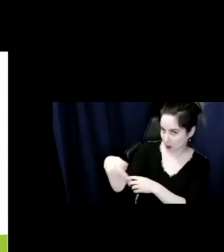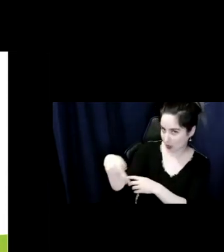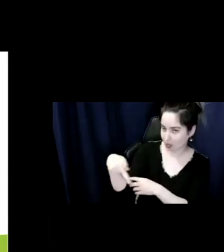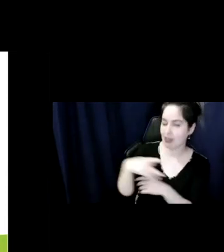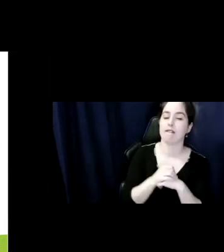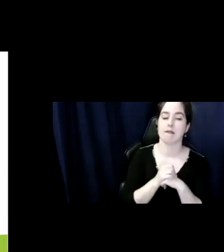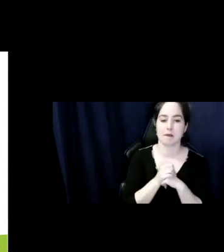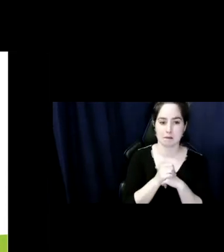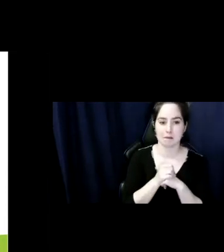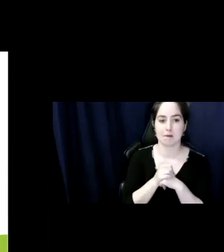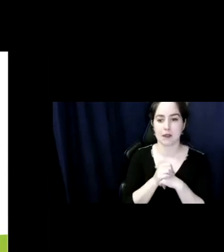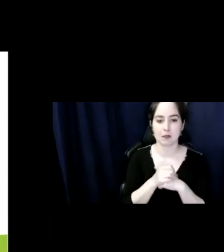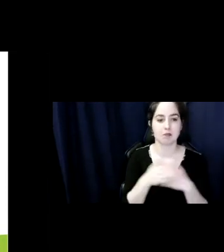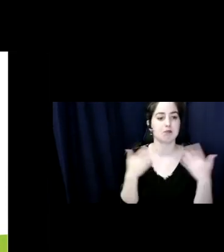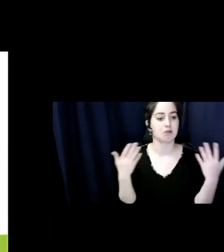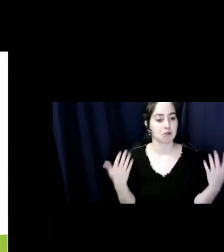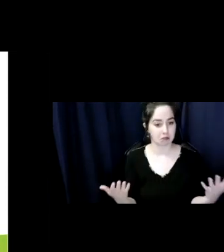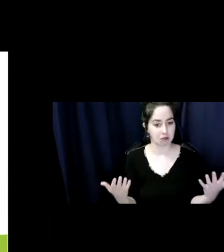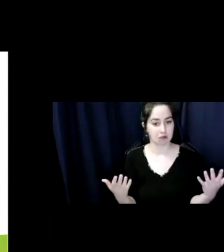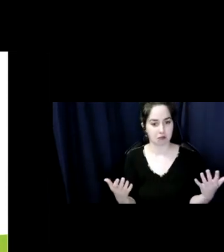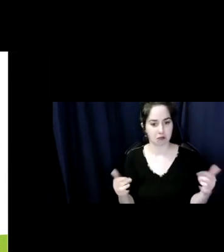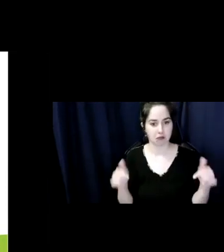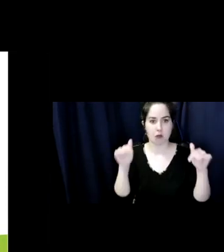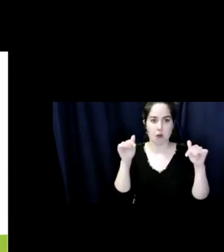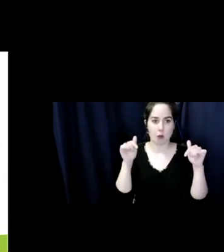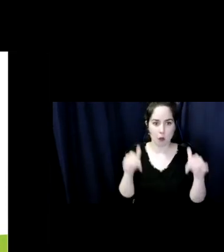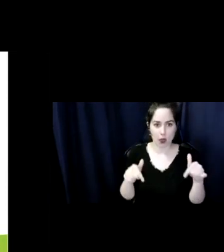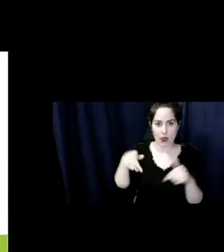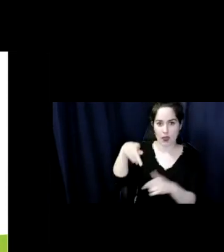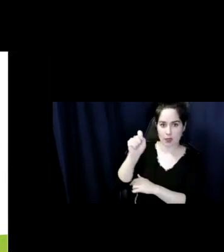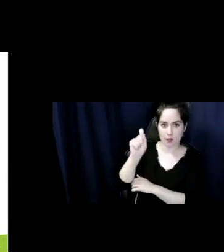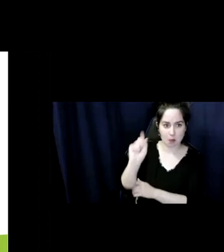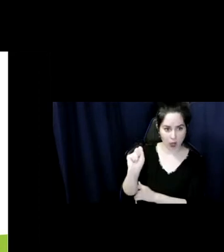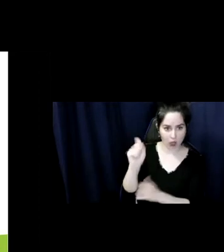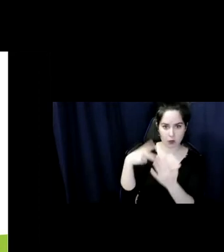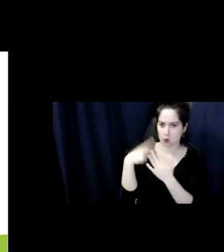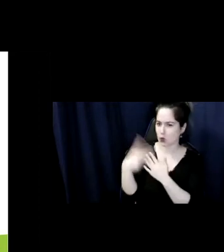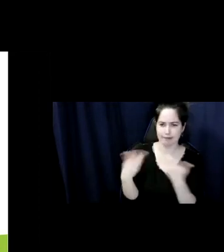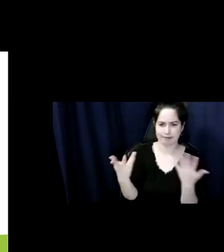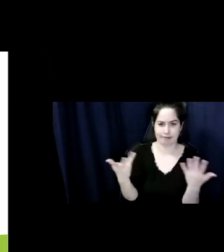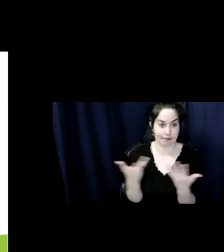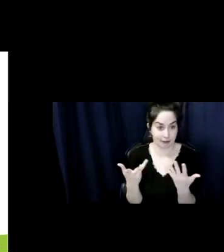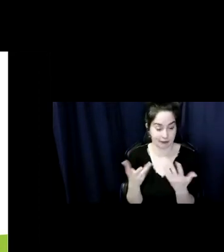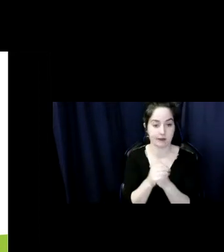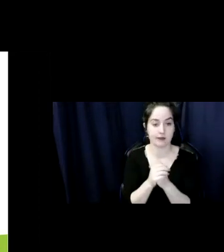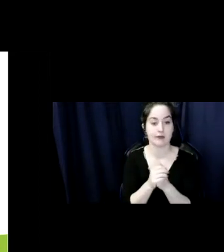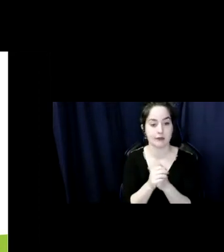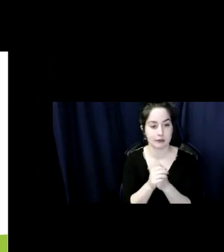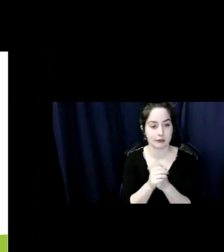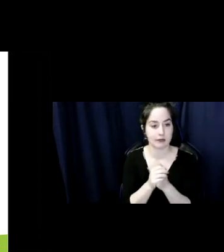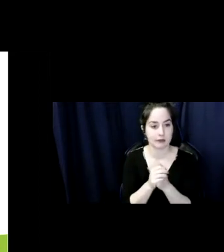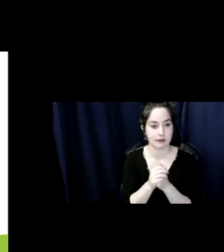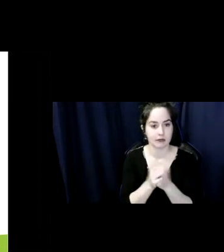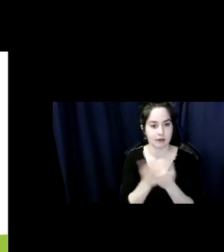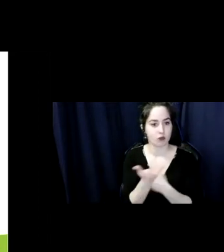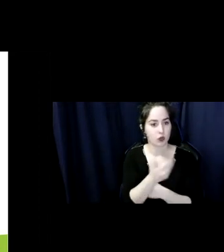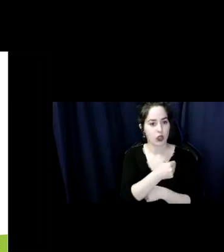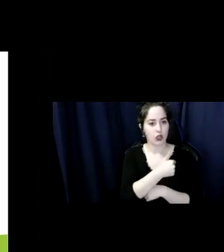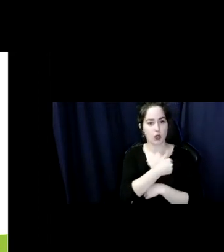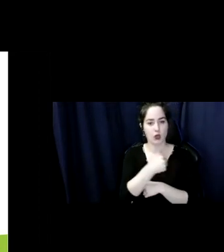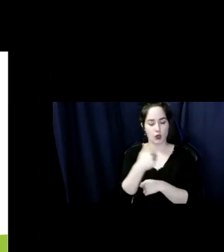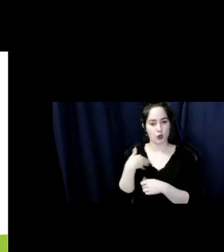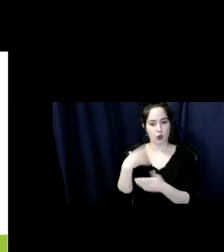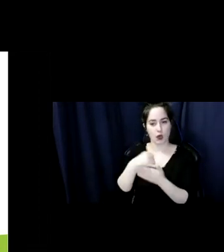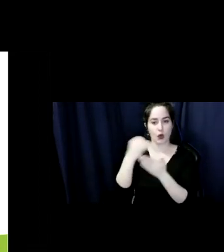So what is the Animating Toronto Parks program? It's a Toronto Arts Council